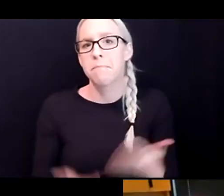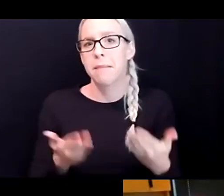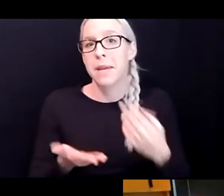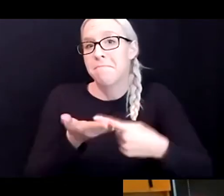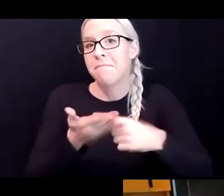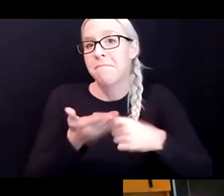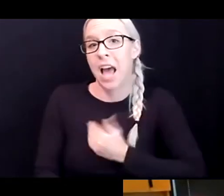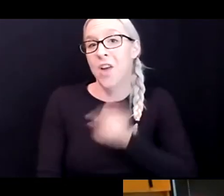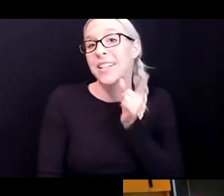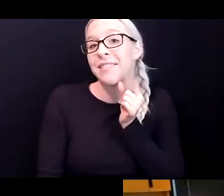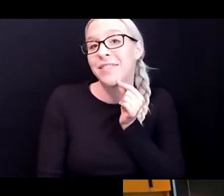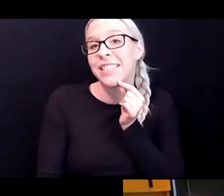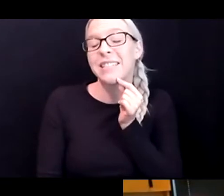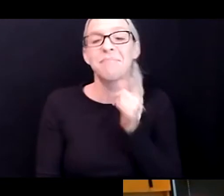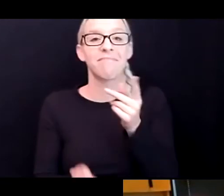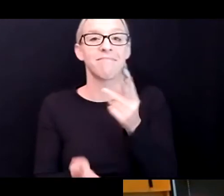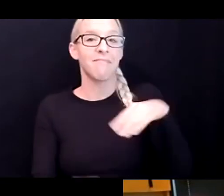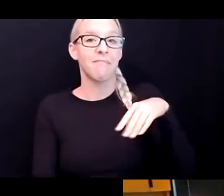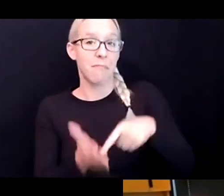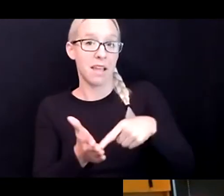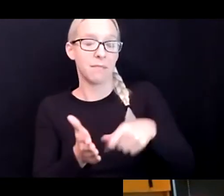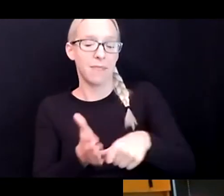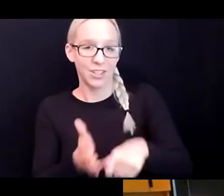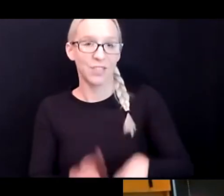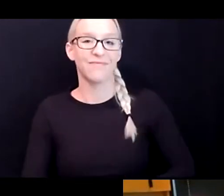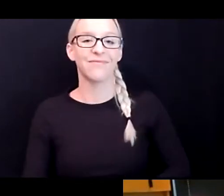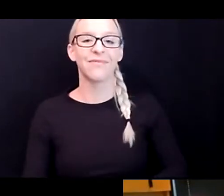Yeah, so that was the whole purpose of Able Accounts